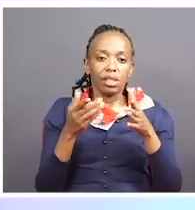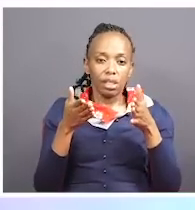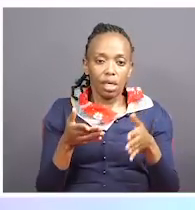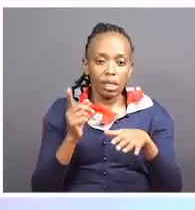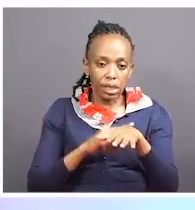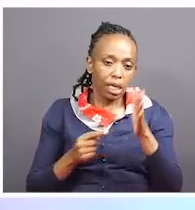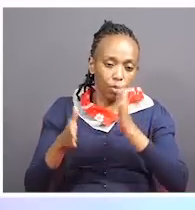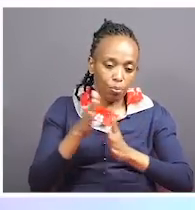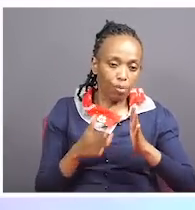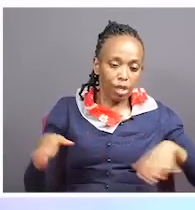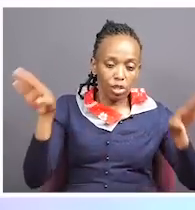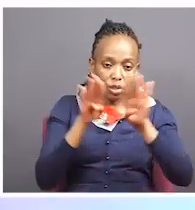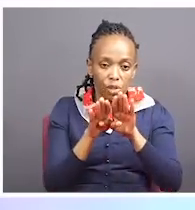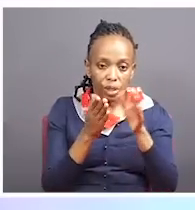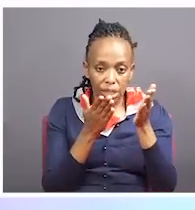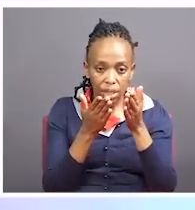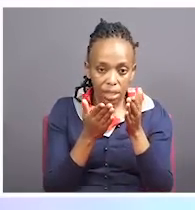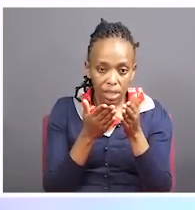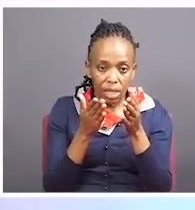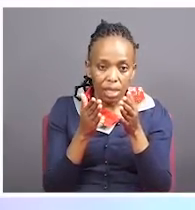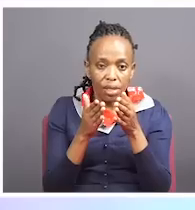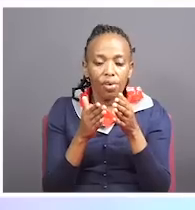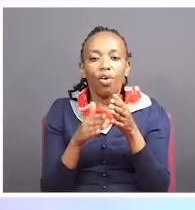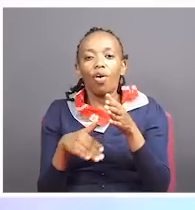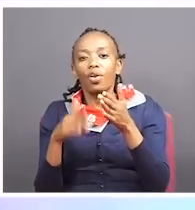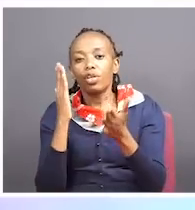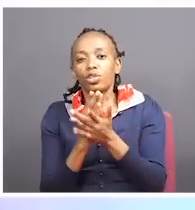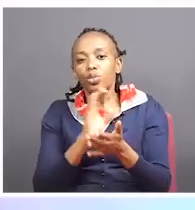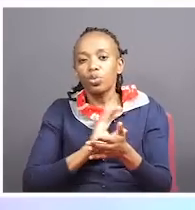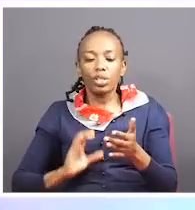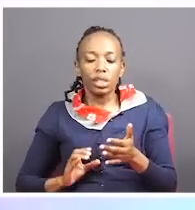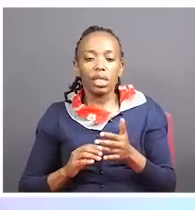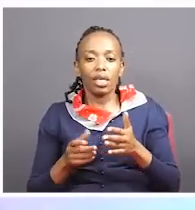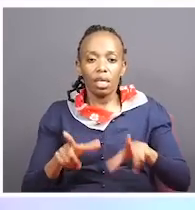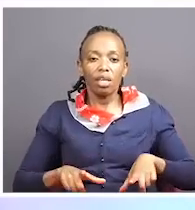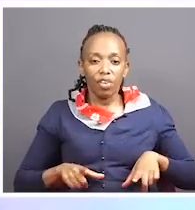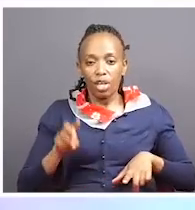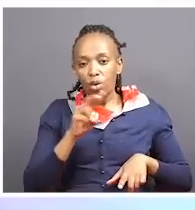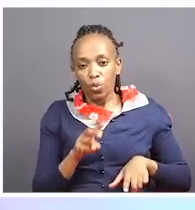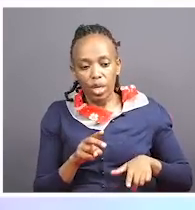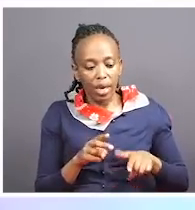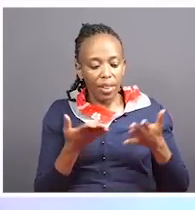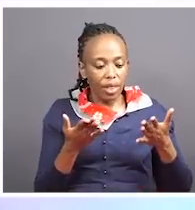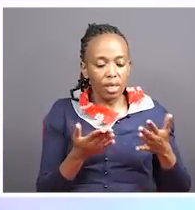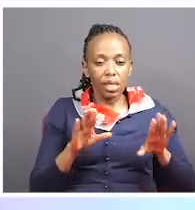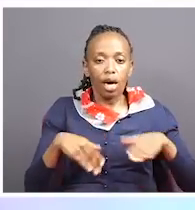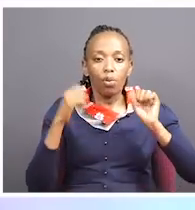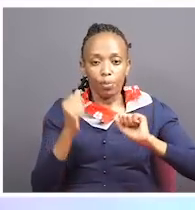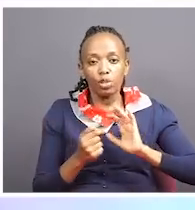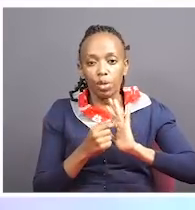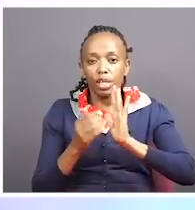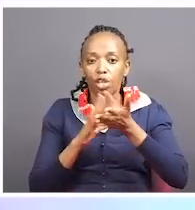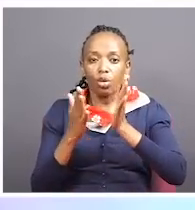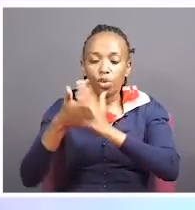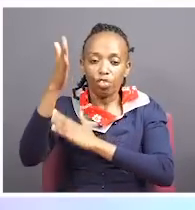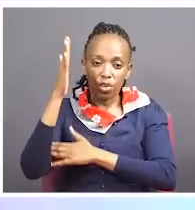today. And as we prepare to close the series next week on authentic Christian living, looking at these highlights on how we can radiate